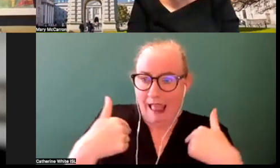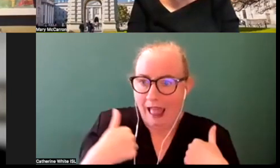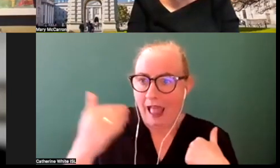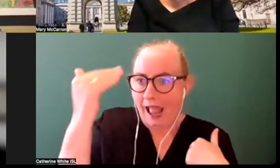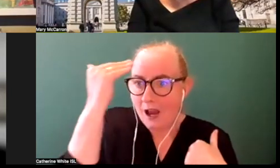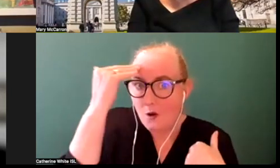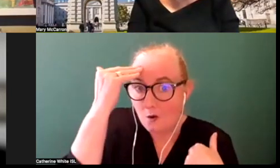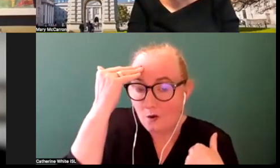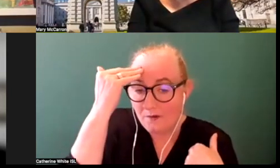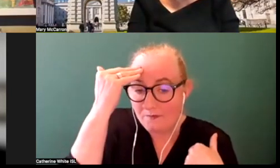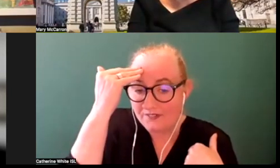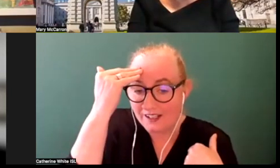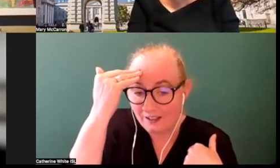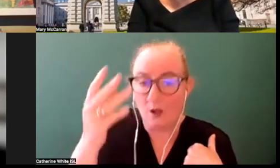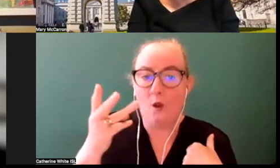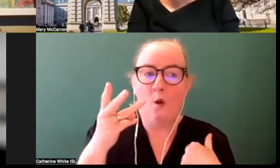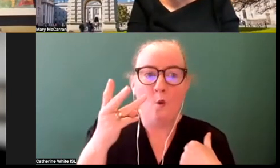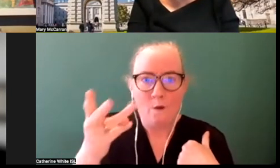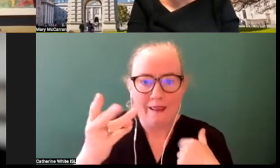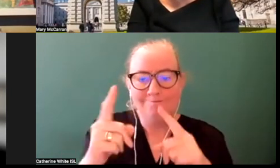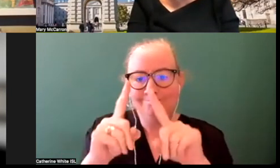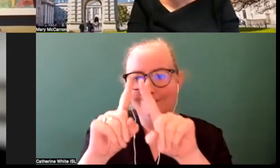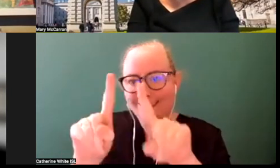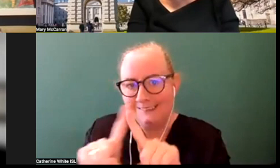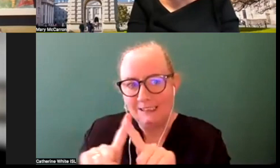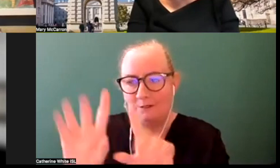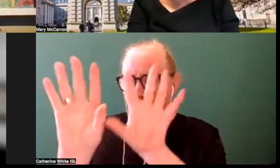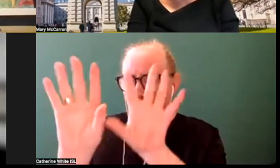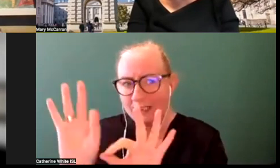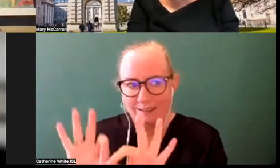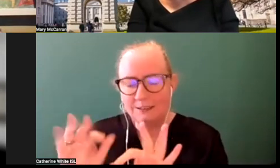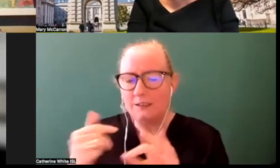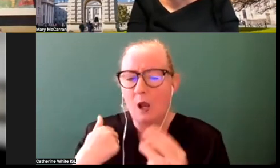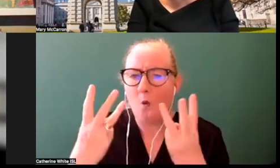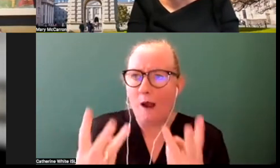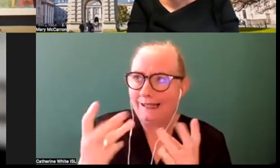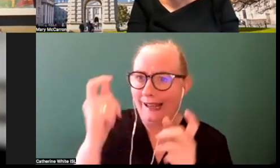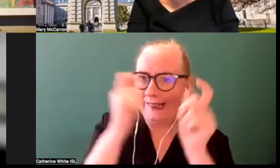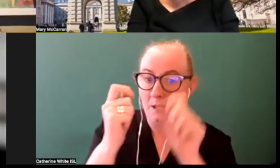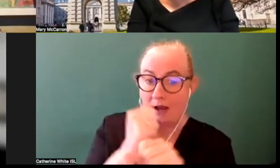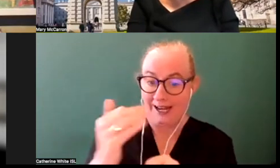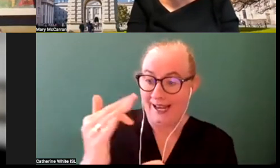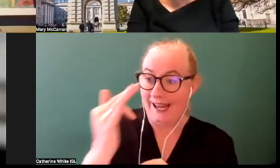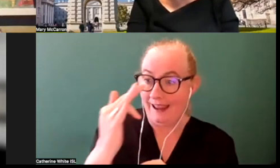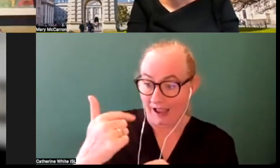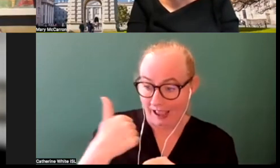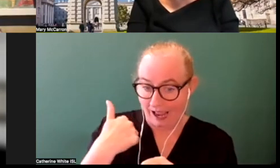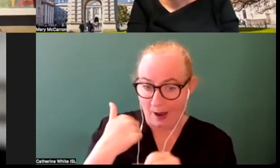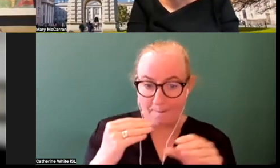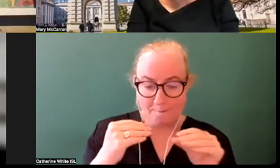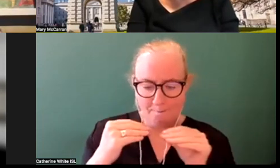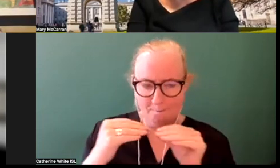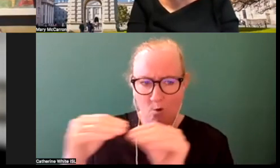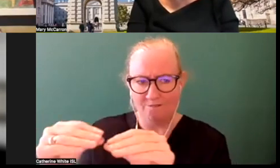that that there will be a number of different choices. So I also want to think about that even if I'm going to move, how do I